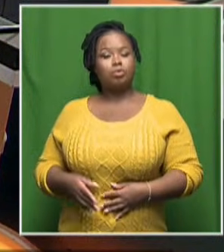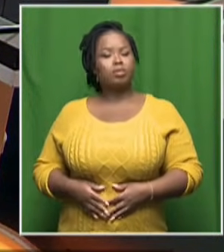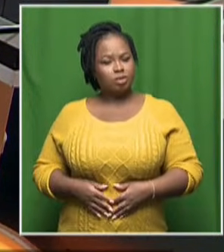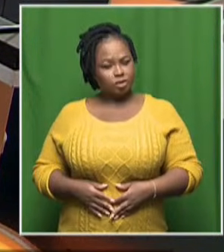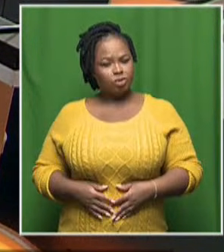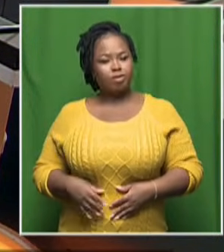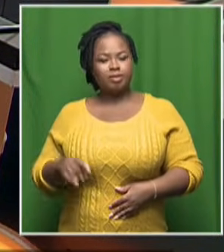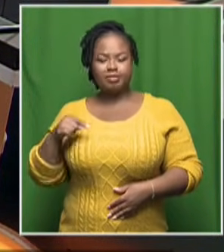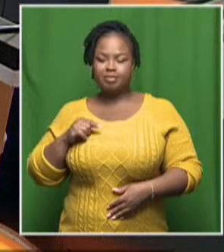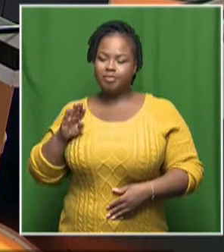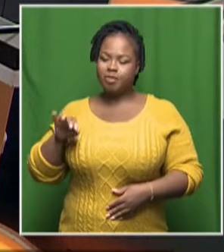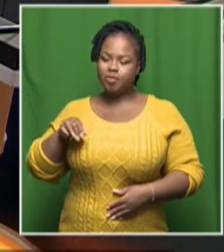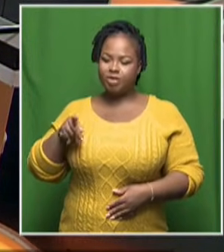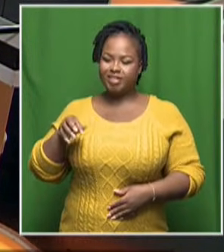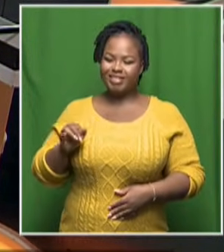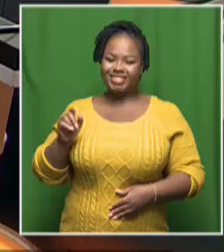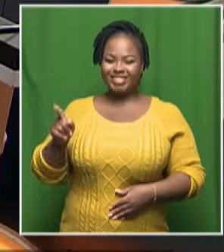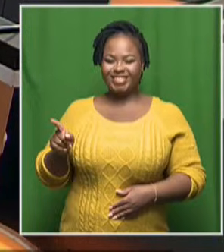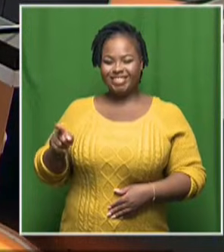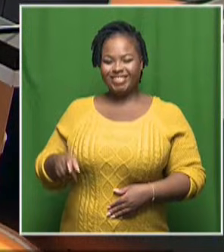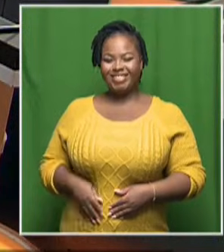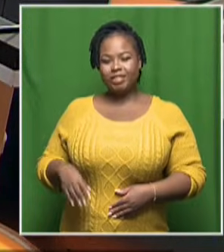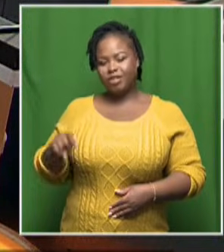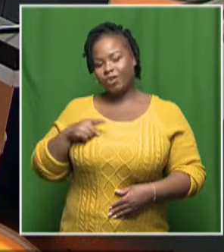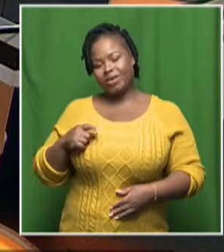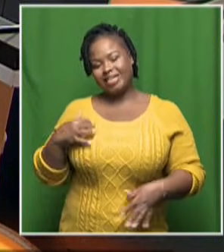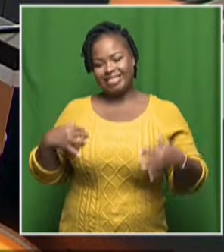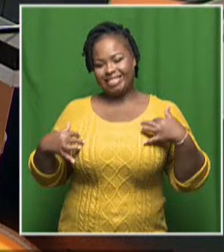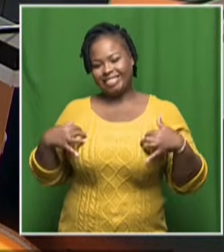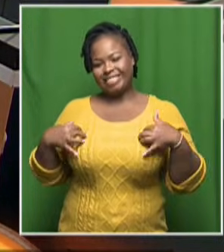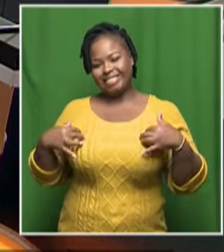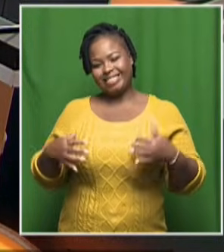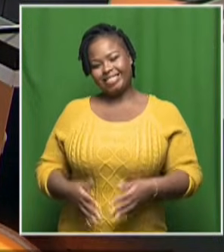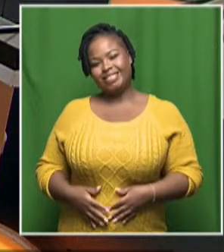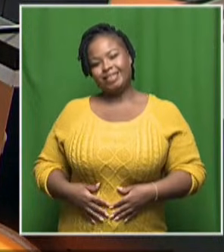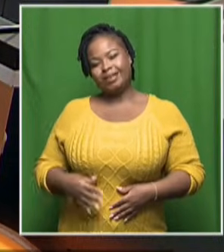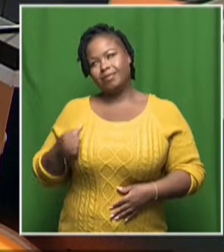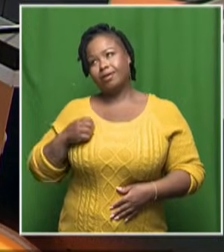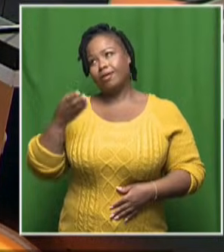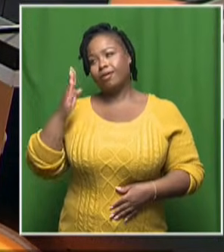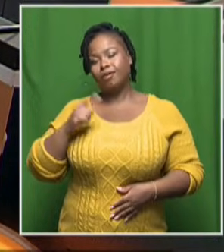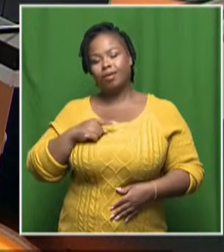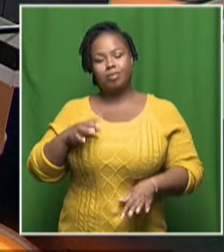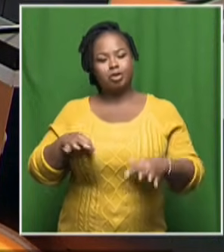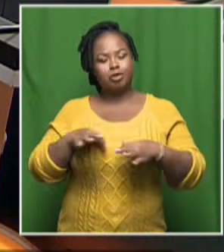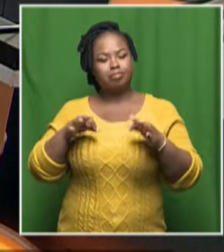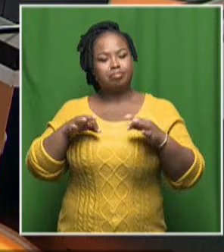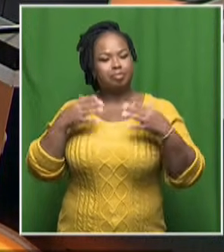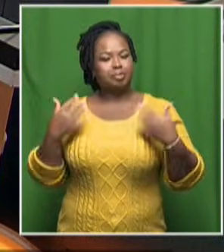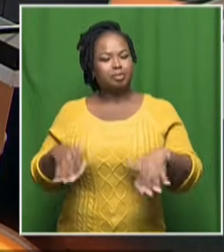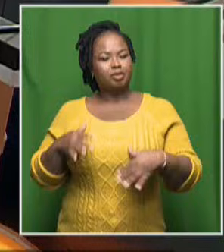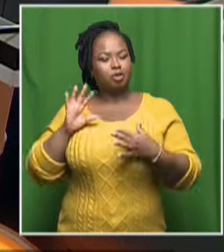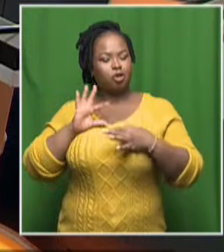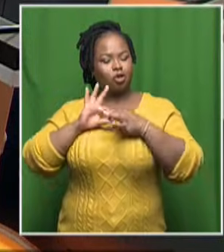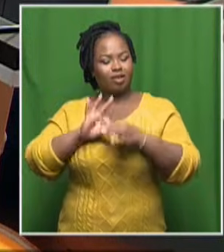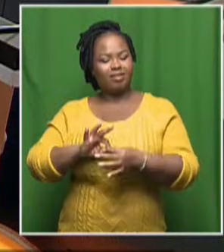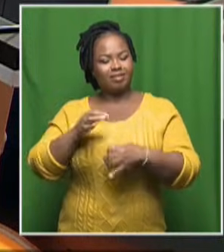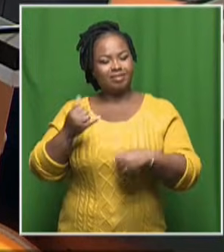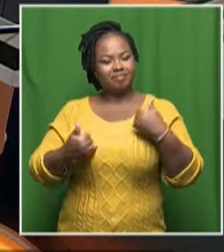So Bongi, let me bring you to the conversation because you're a vibe. My goodness, the gift of just connecting